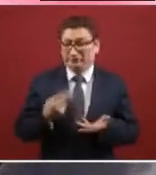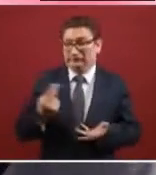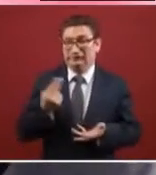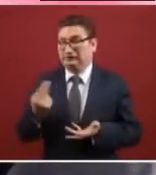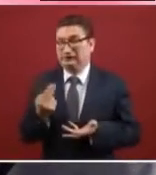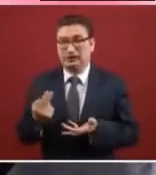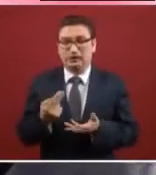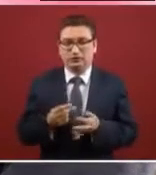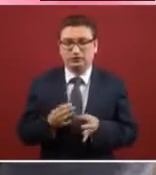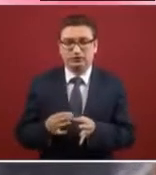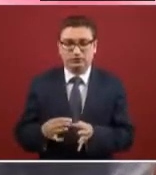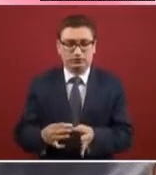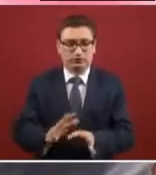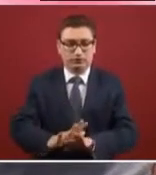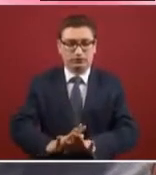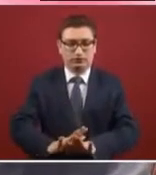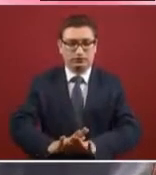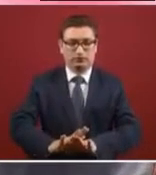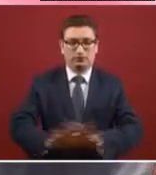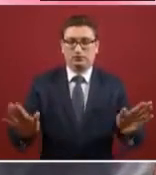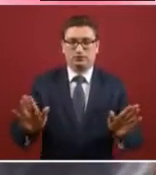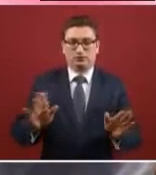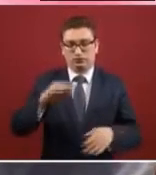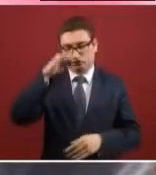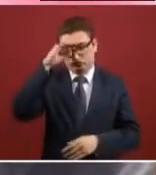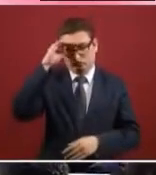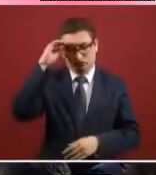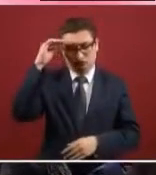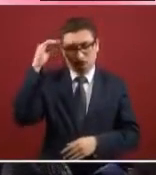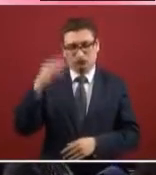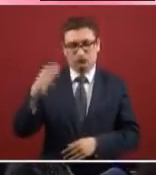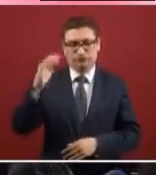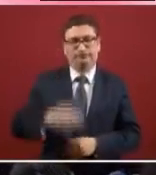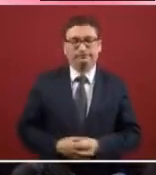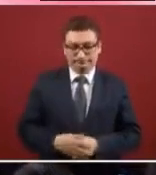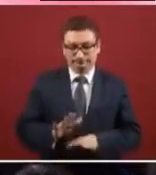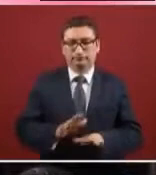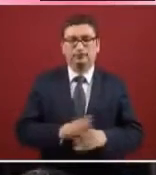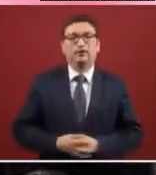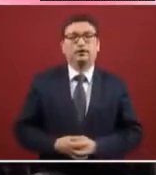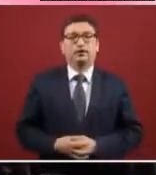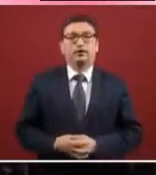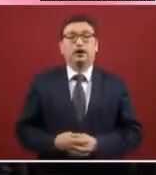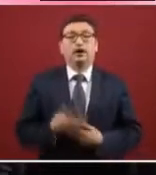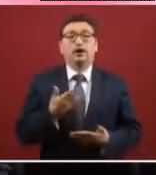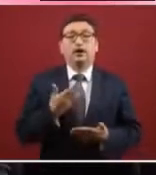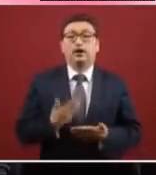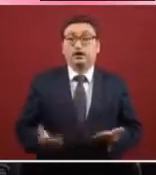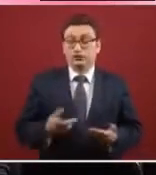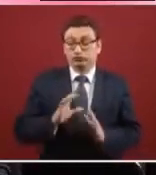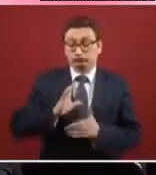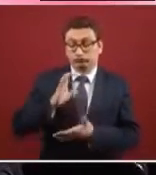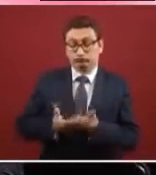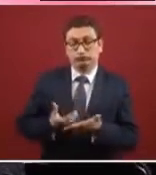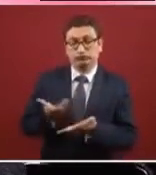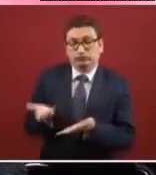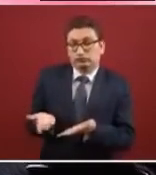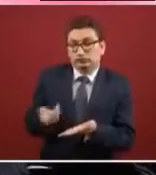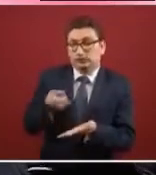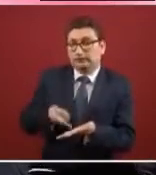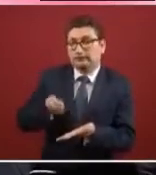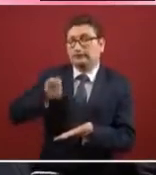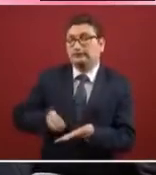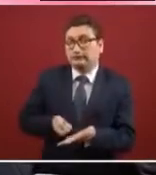Ya. La libramos. So we liberated it. ¿Cómo está lo de los contratos? So we're going to look eso,